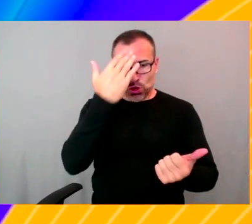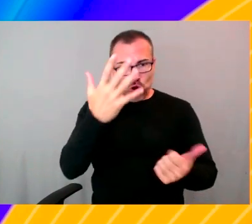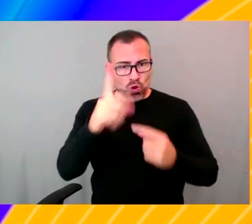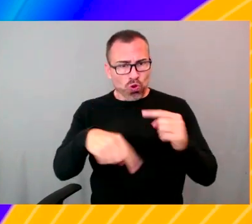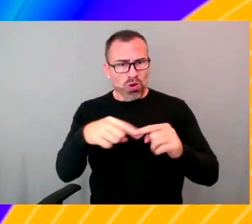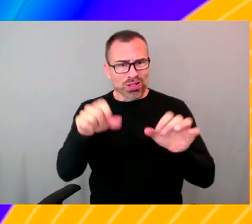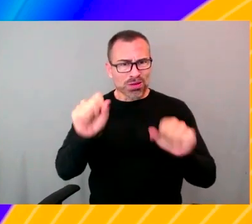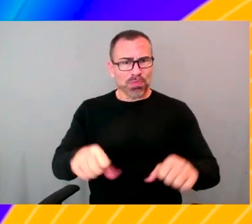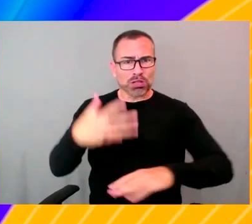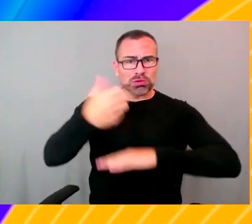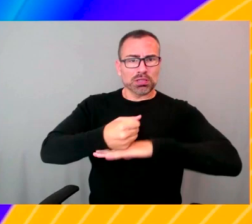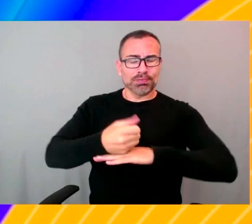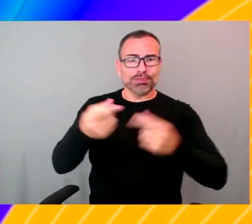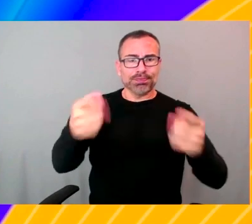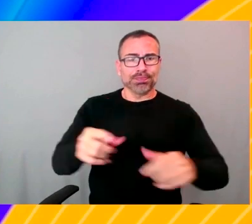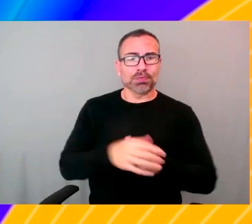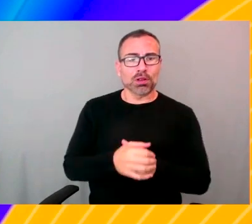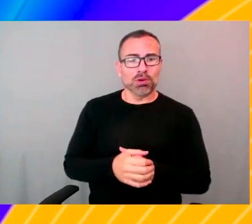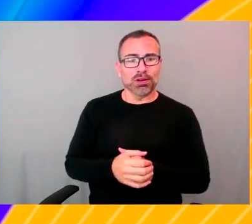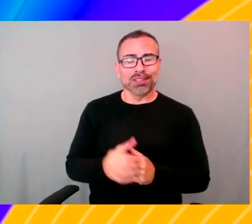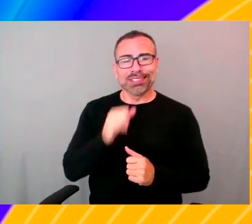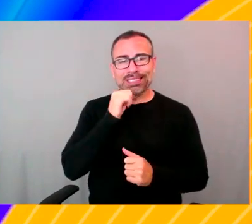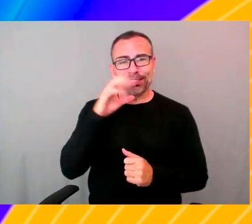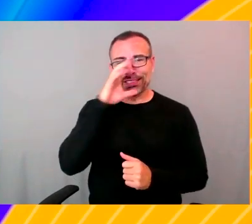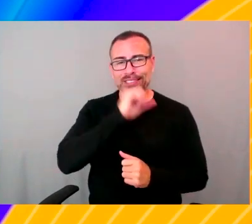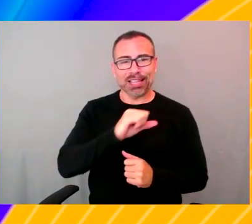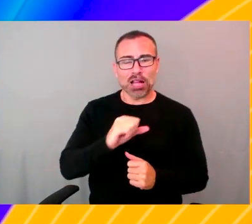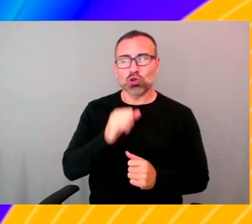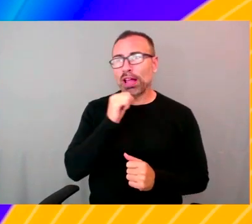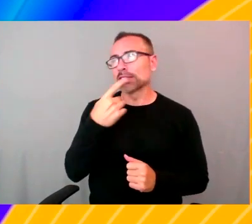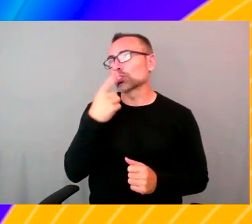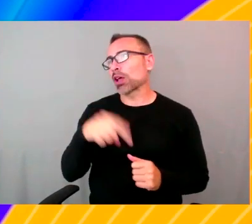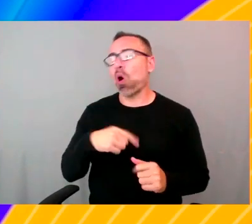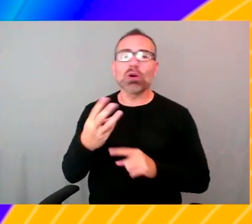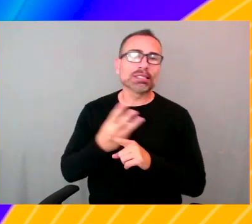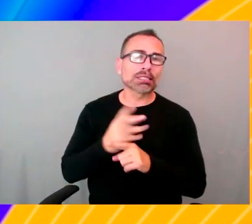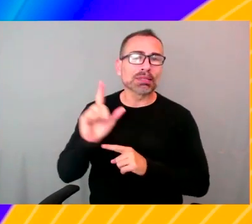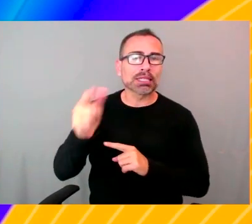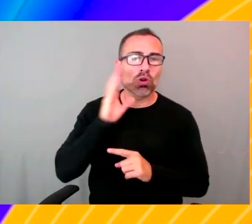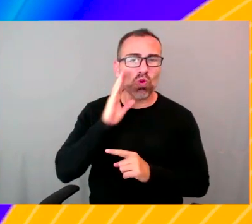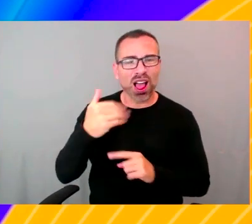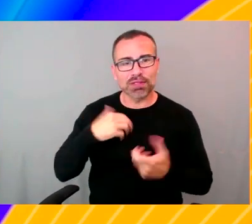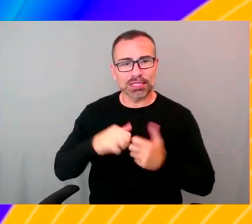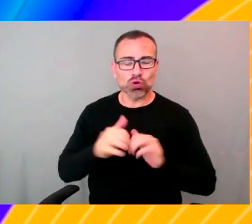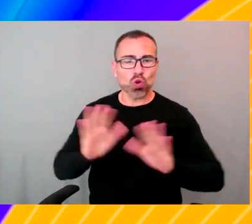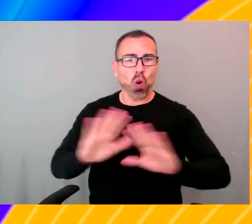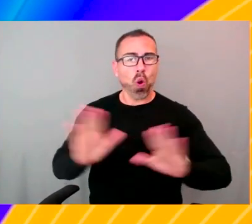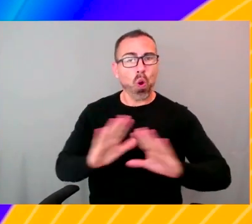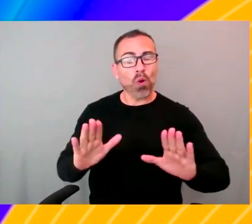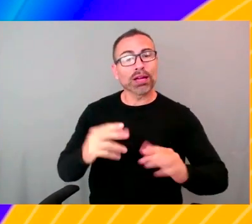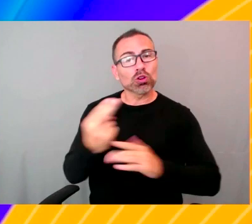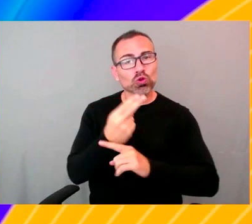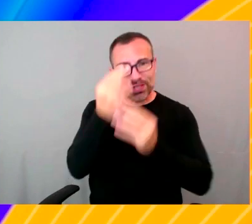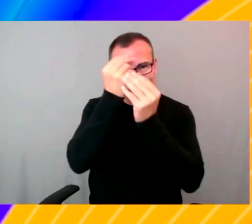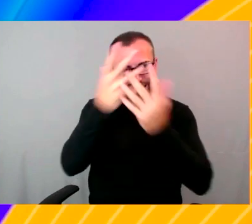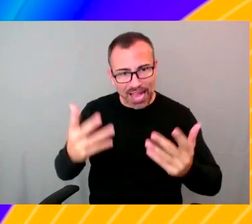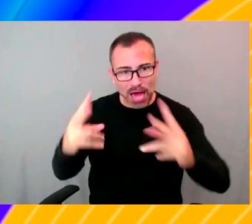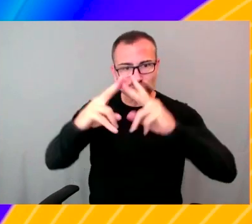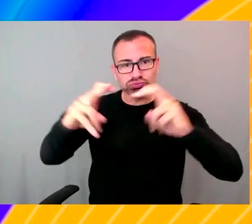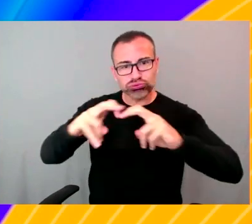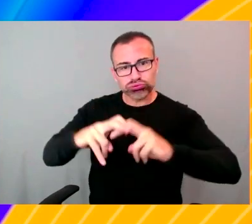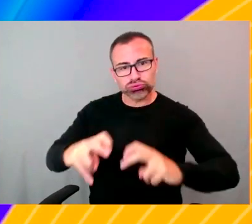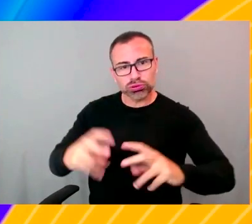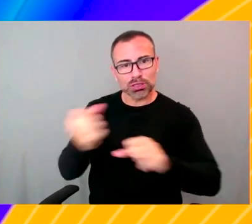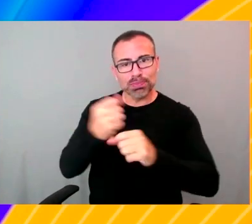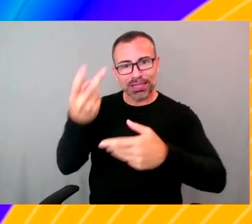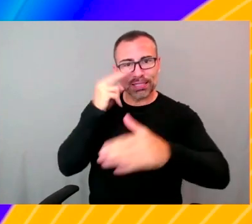a guesswork that, 6 months down the lane, we're supposed to have this issue. Yeah. I mean, that sounds so useful. So how can actually customers deploy these